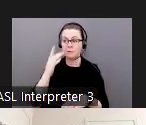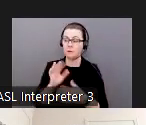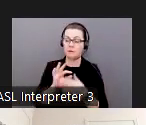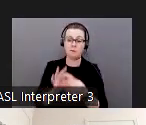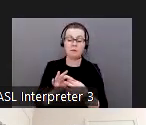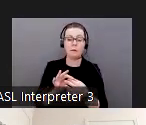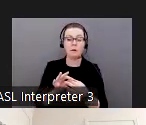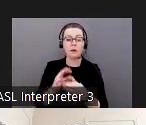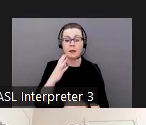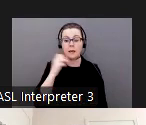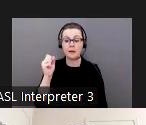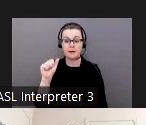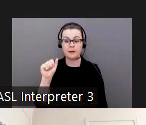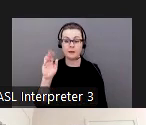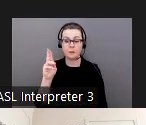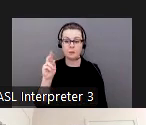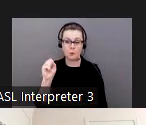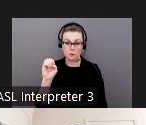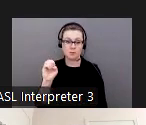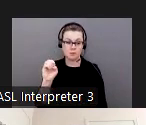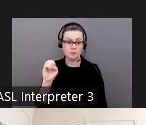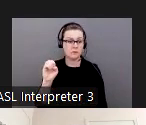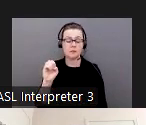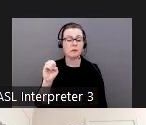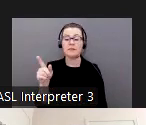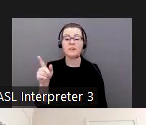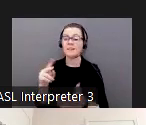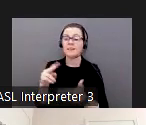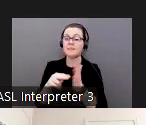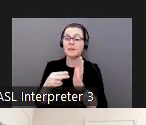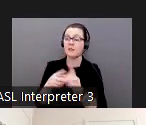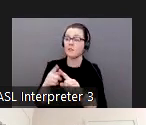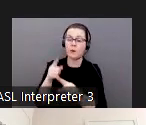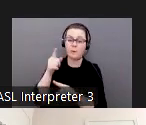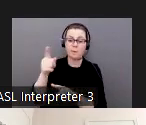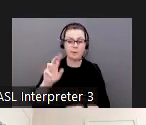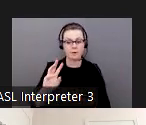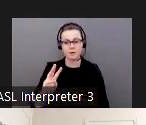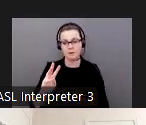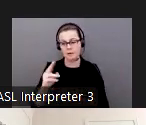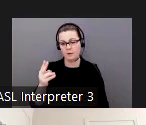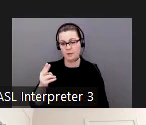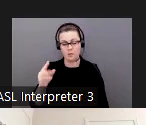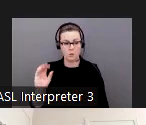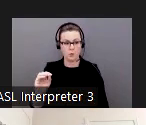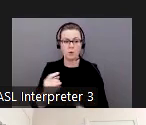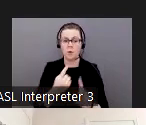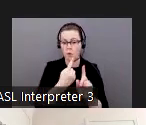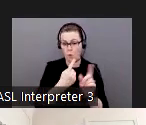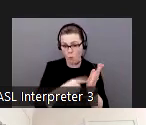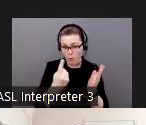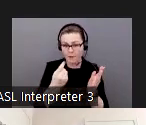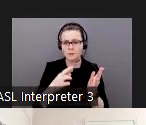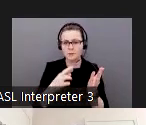abuse, we're usually referring to the definition of the World Health Organization, a single or repeated act or